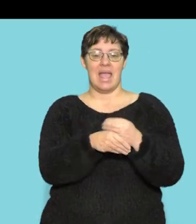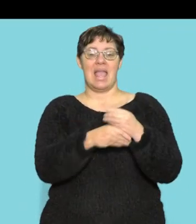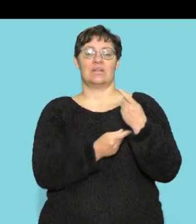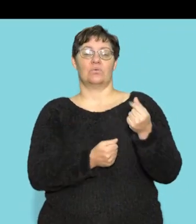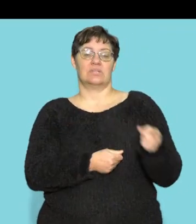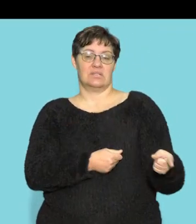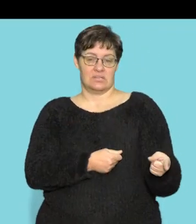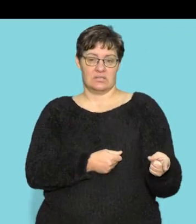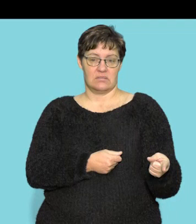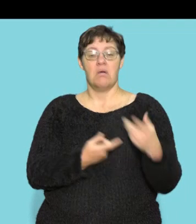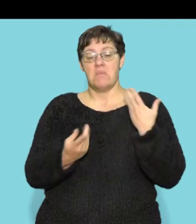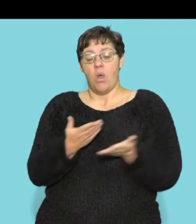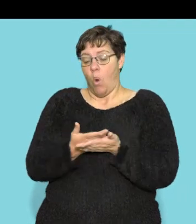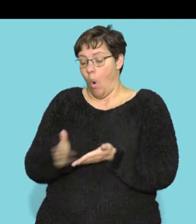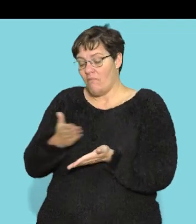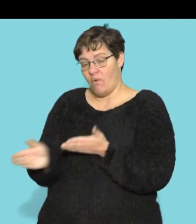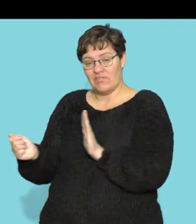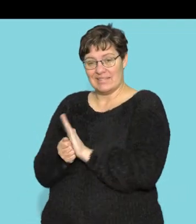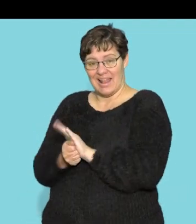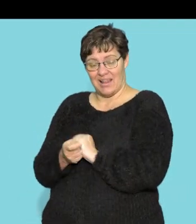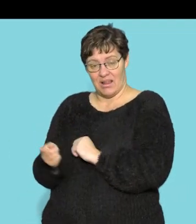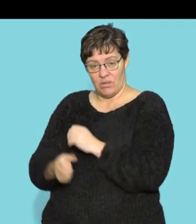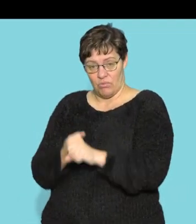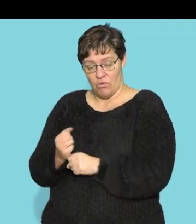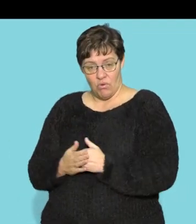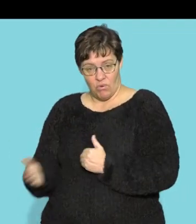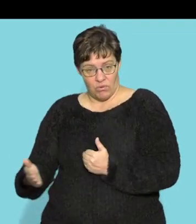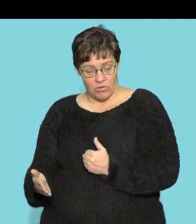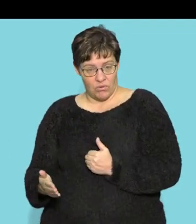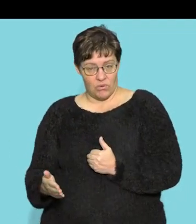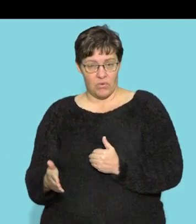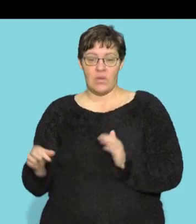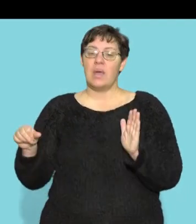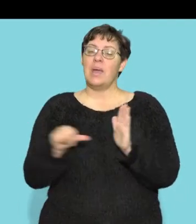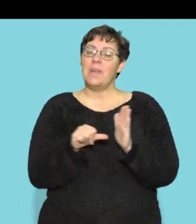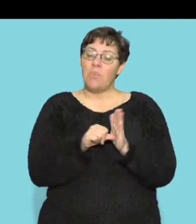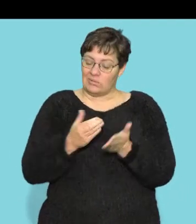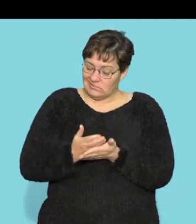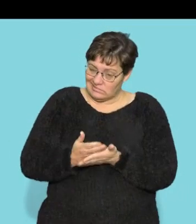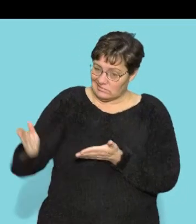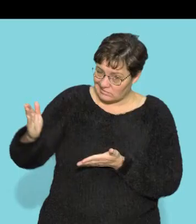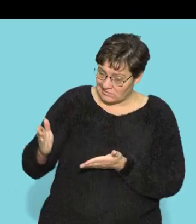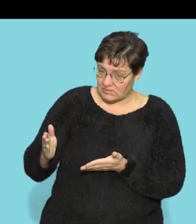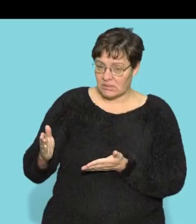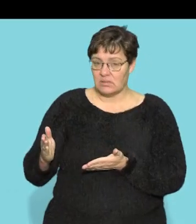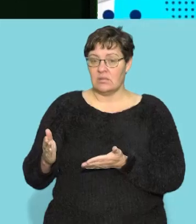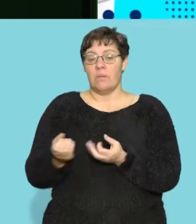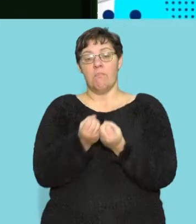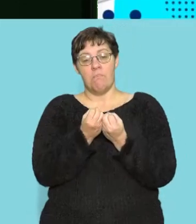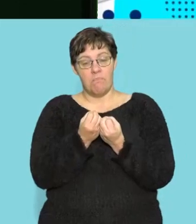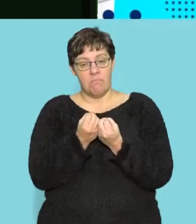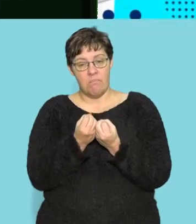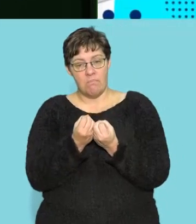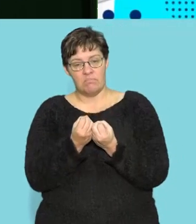at cost. Did I dispose of during the year? The important part of the disposal, guys, in